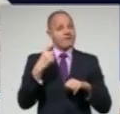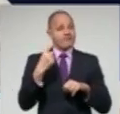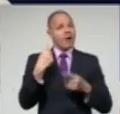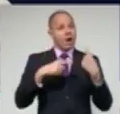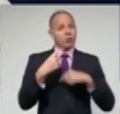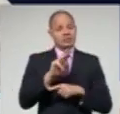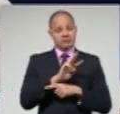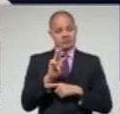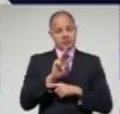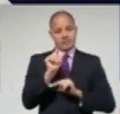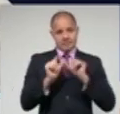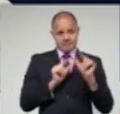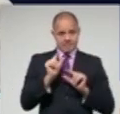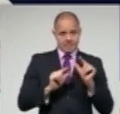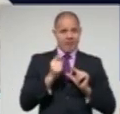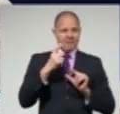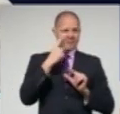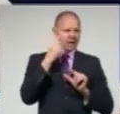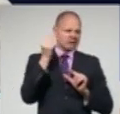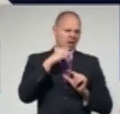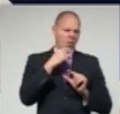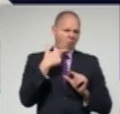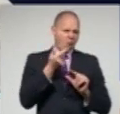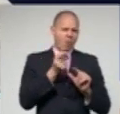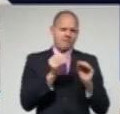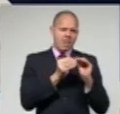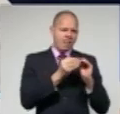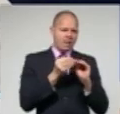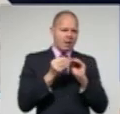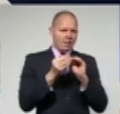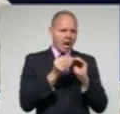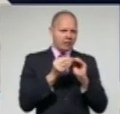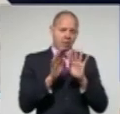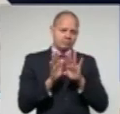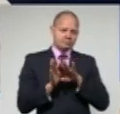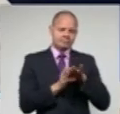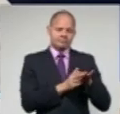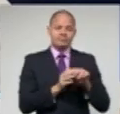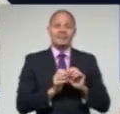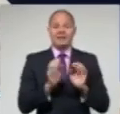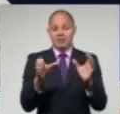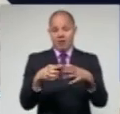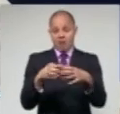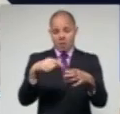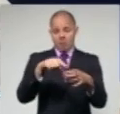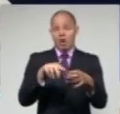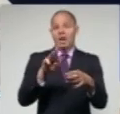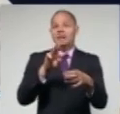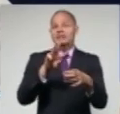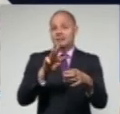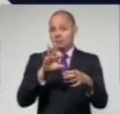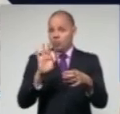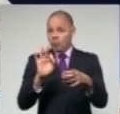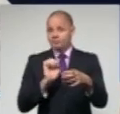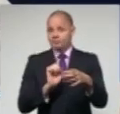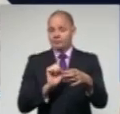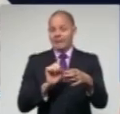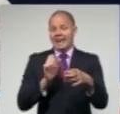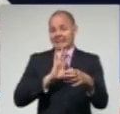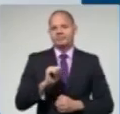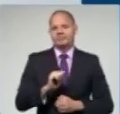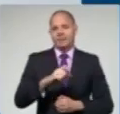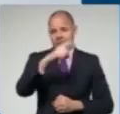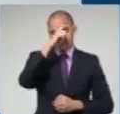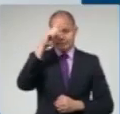59, and 1 patient belongs to the 60 or more years of age group. Of the 38 diagnosed